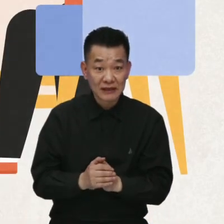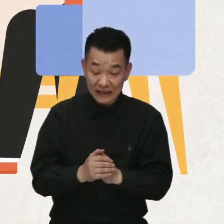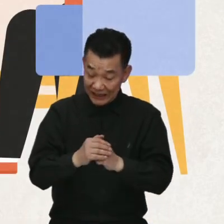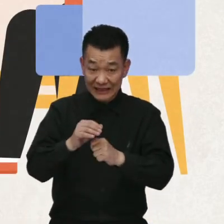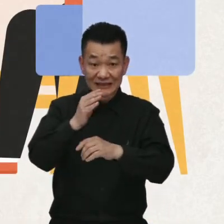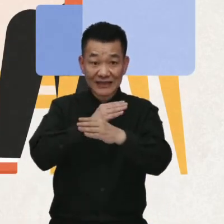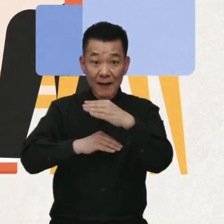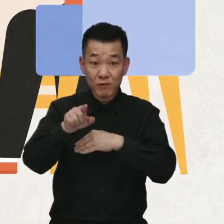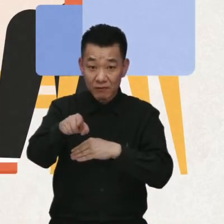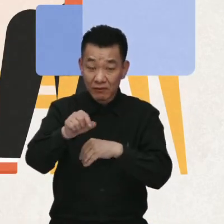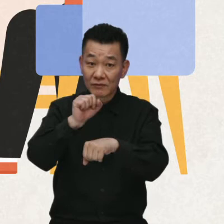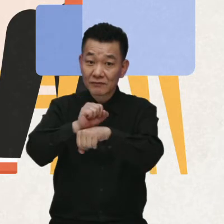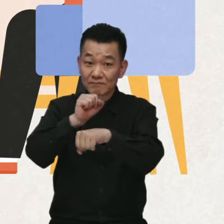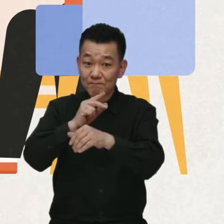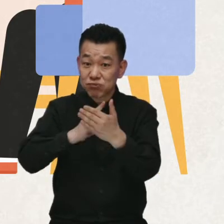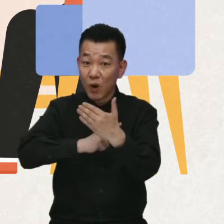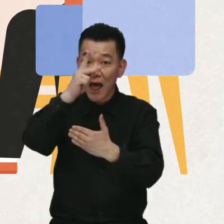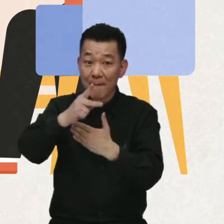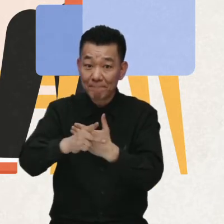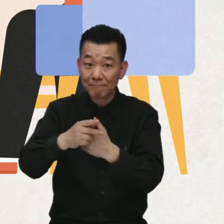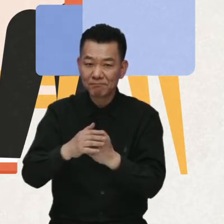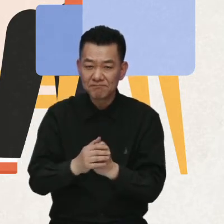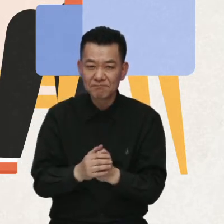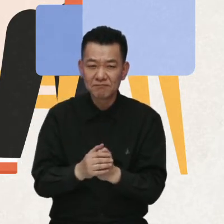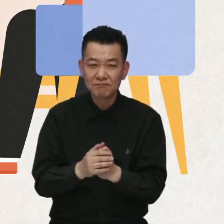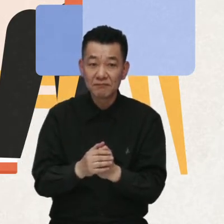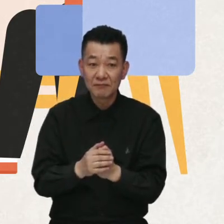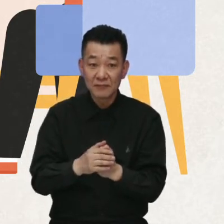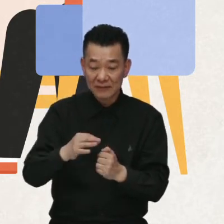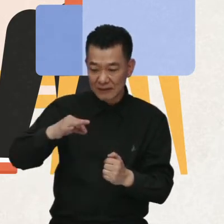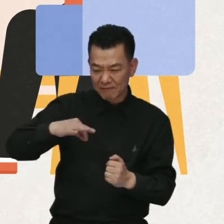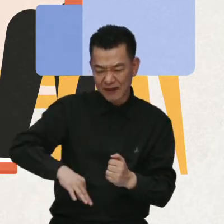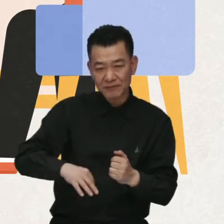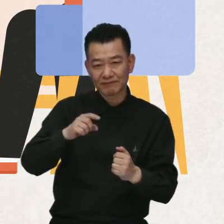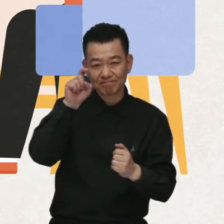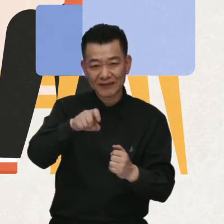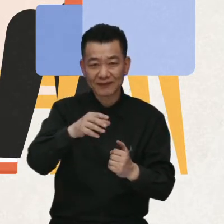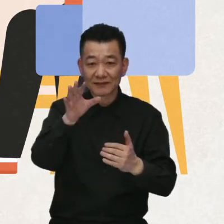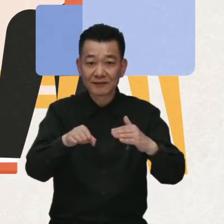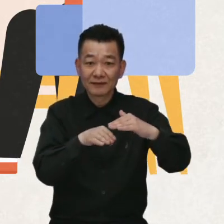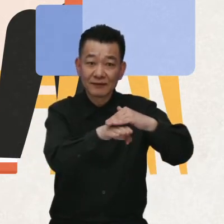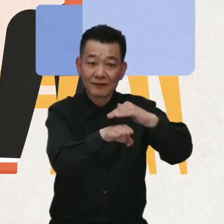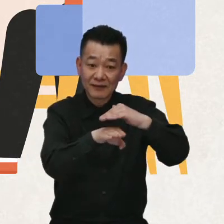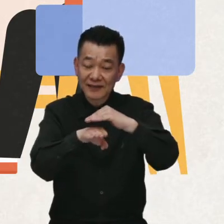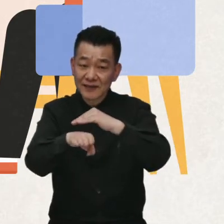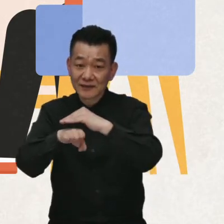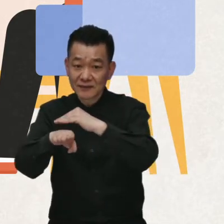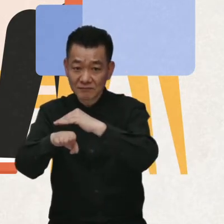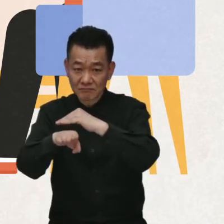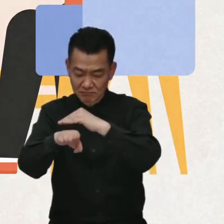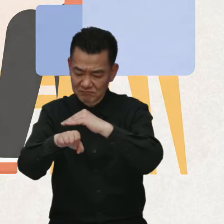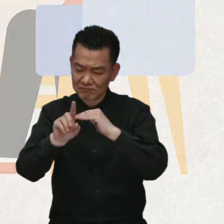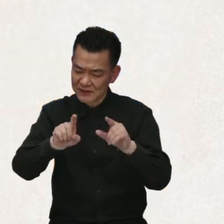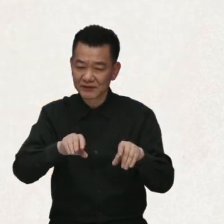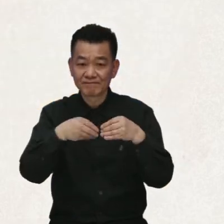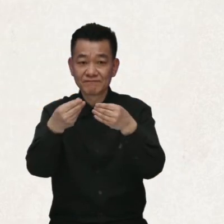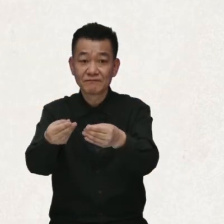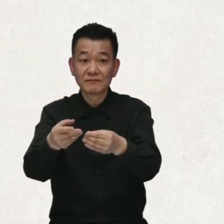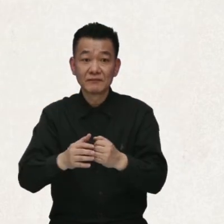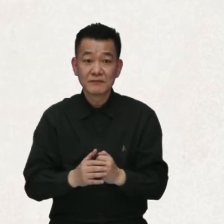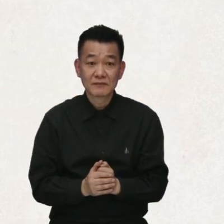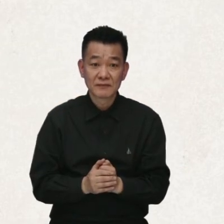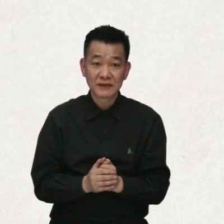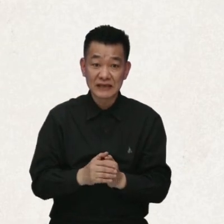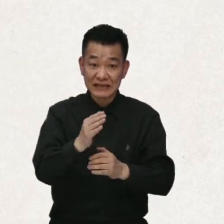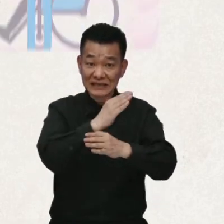with disabilities should be ensured to have effective access to vocational guidance programs and vocational training.